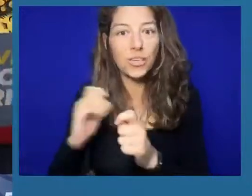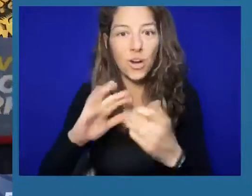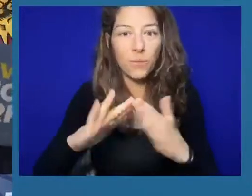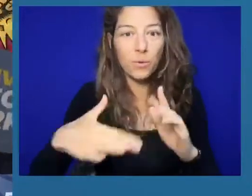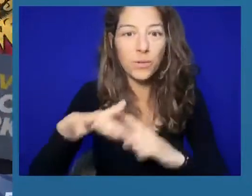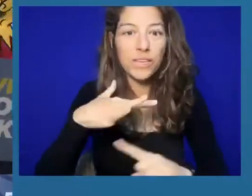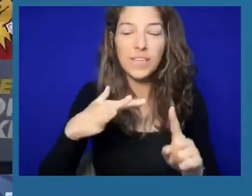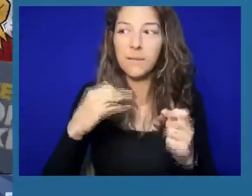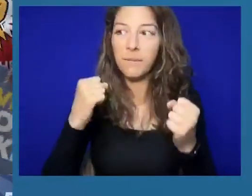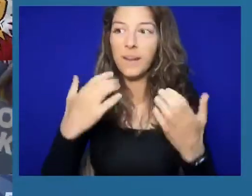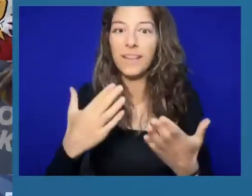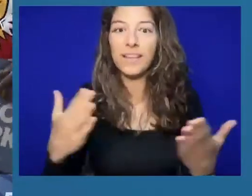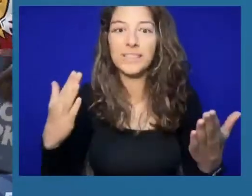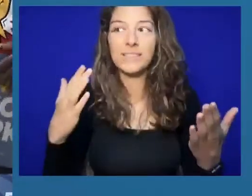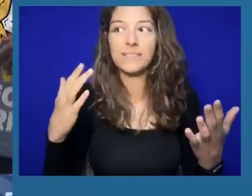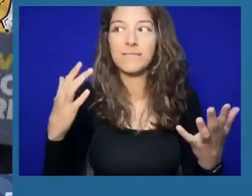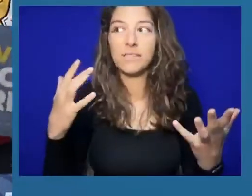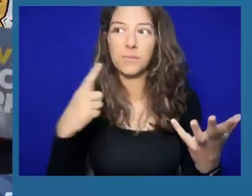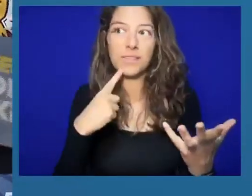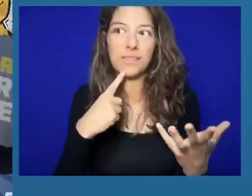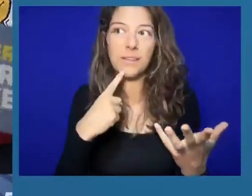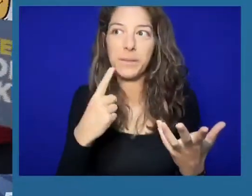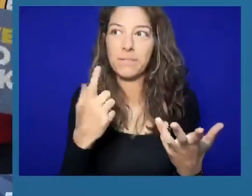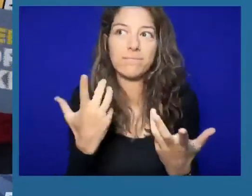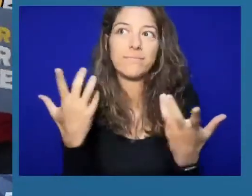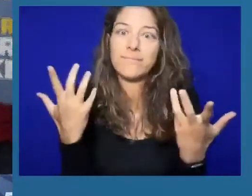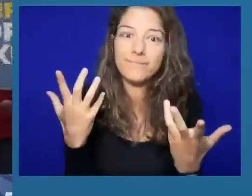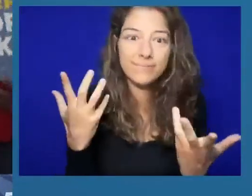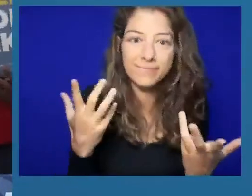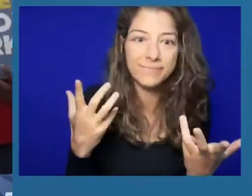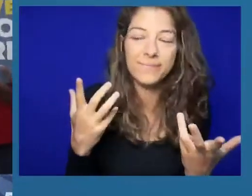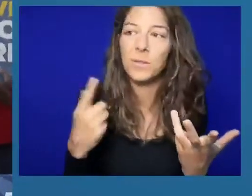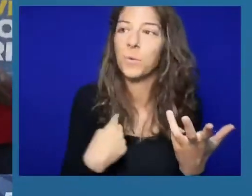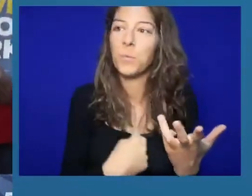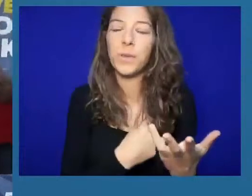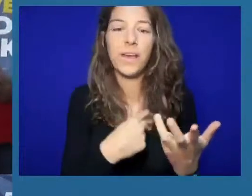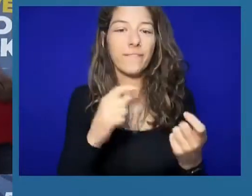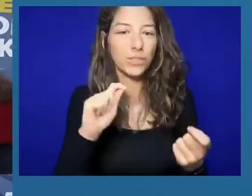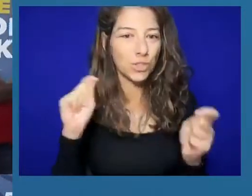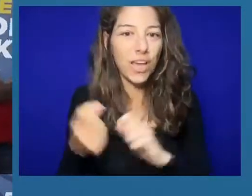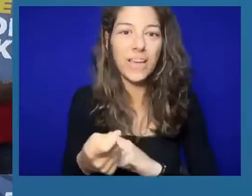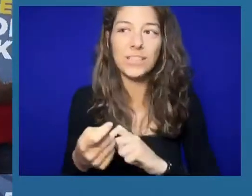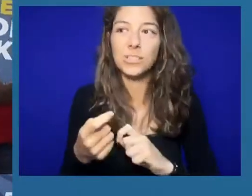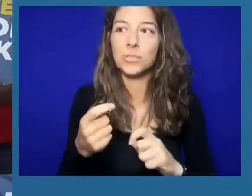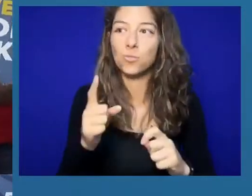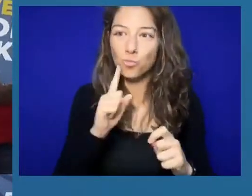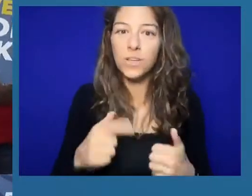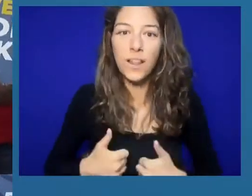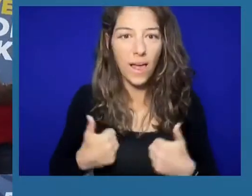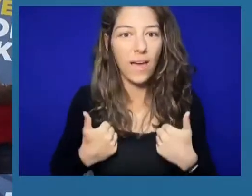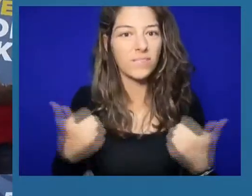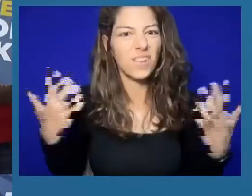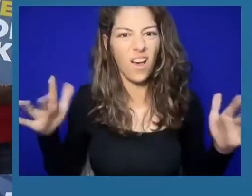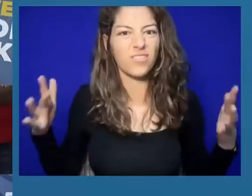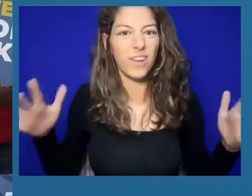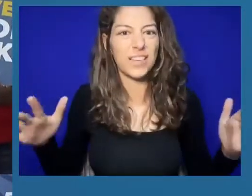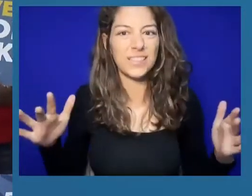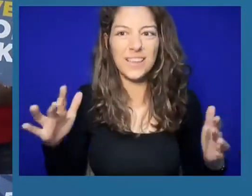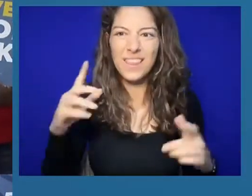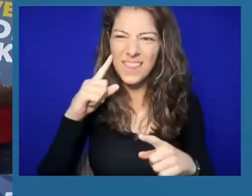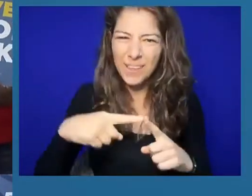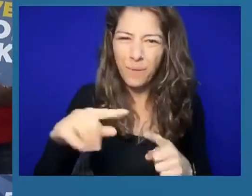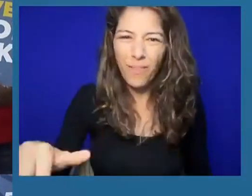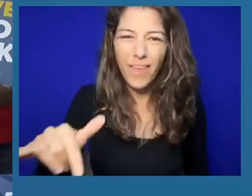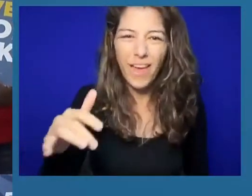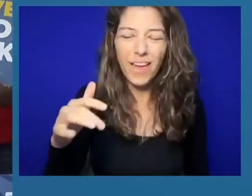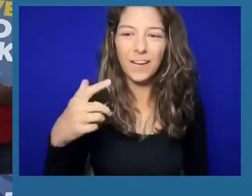things are changing, are we safer? Not only, we have changed real lives. Guys, think about it.